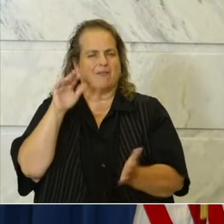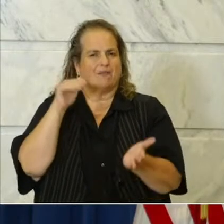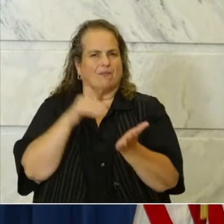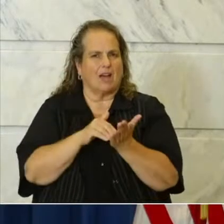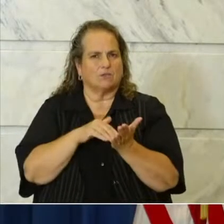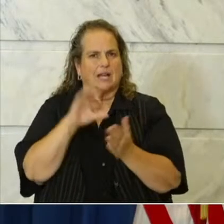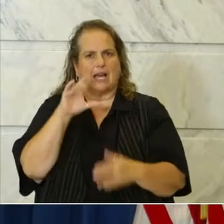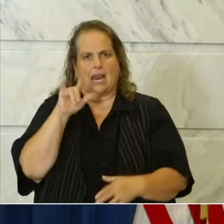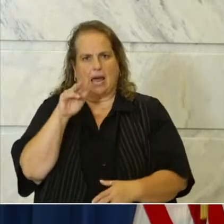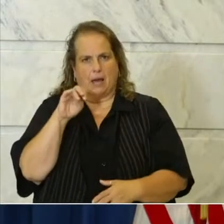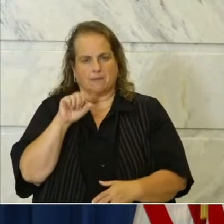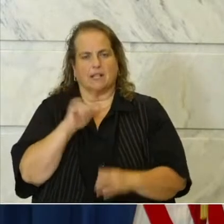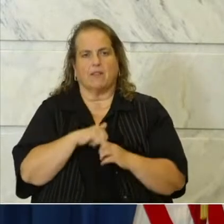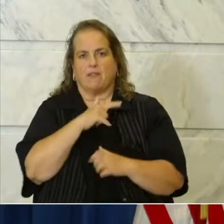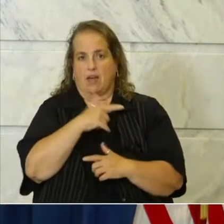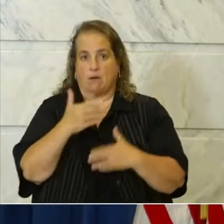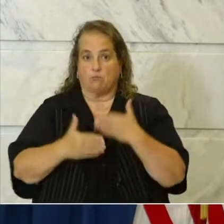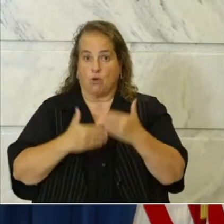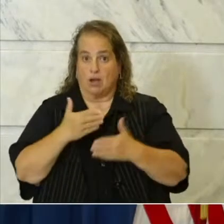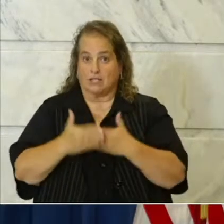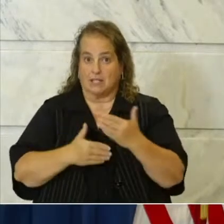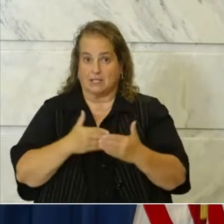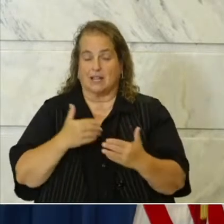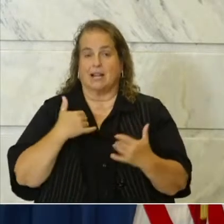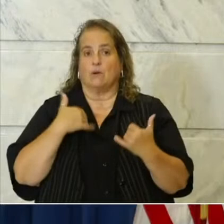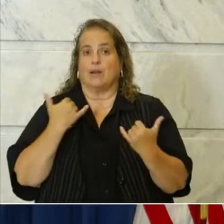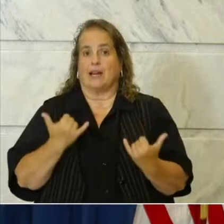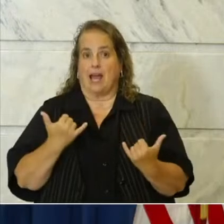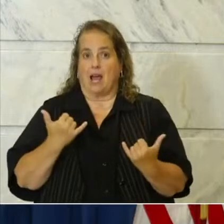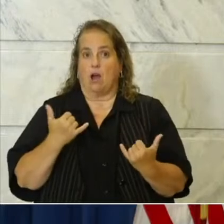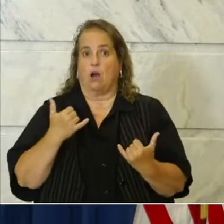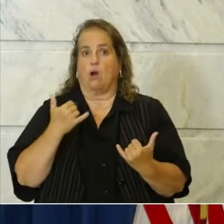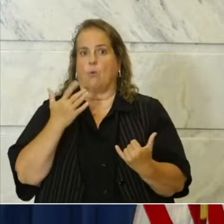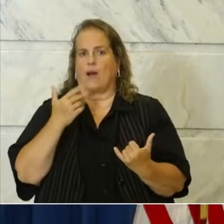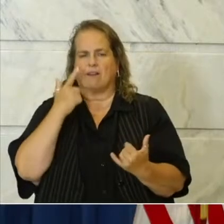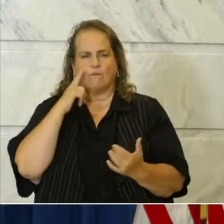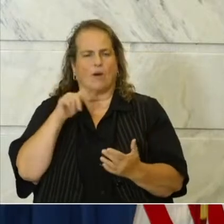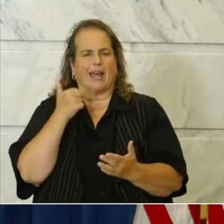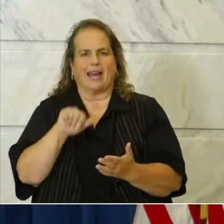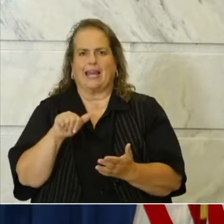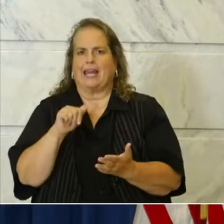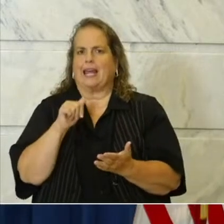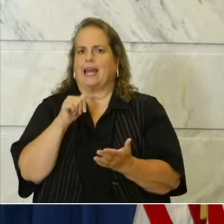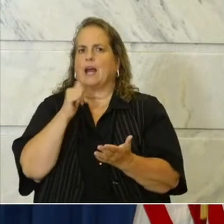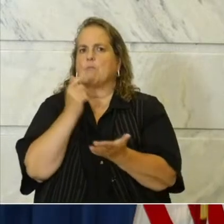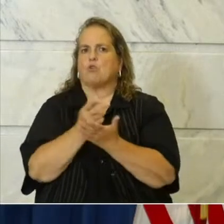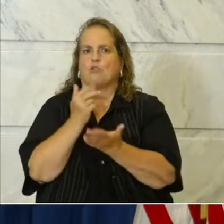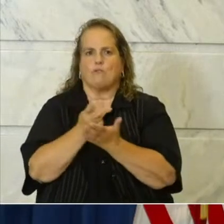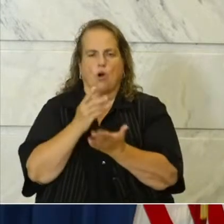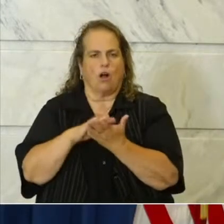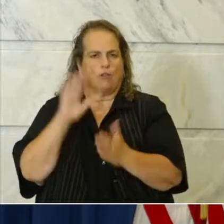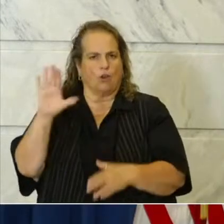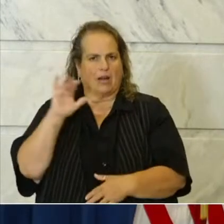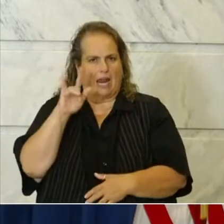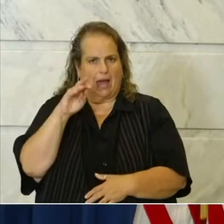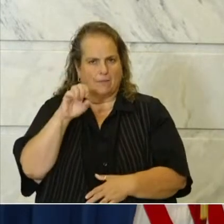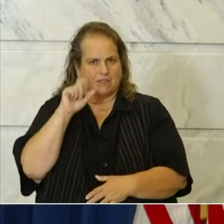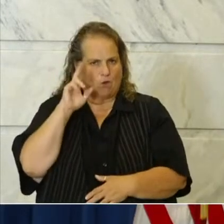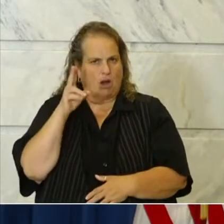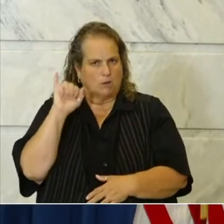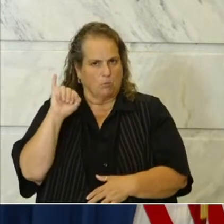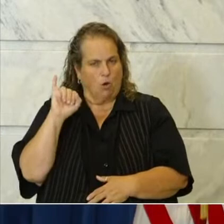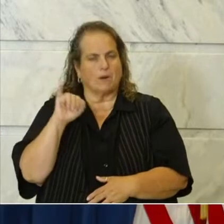29,000 claims that they had processed, and I think are awaiting our final approval. Somebody's got to go through and say yes, yes, yes, yes, yes. That's